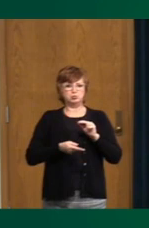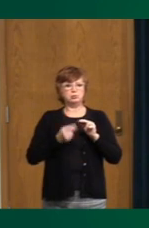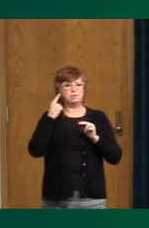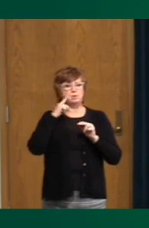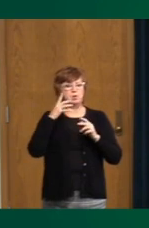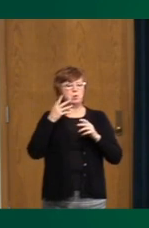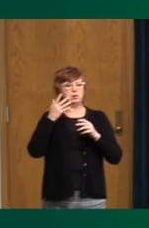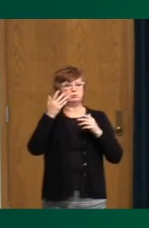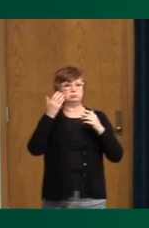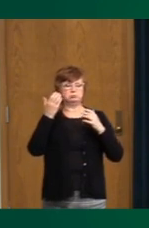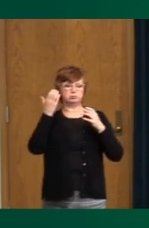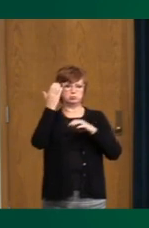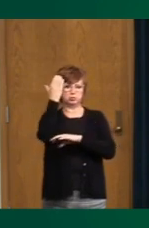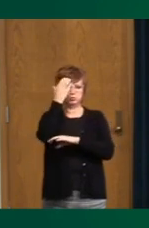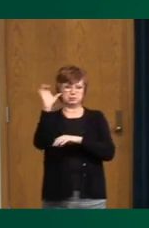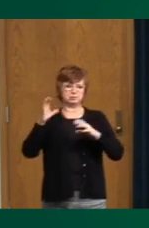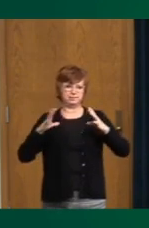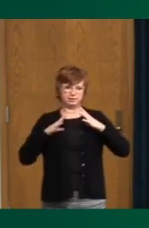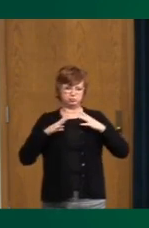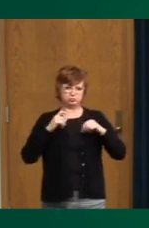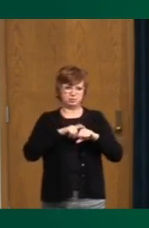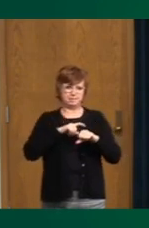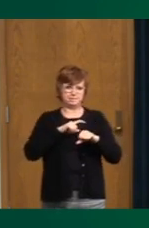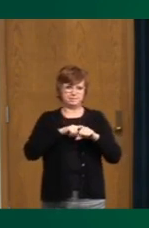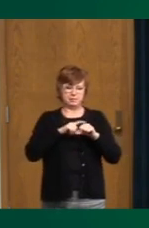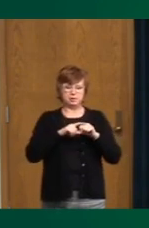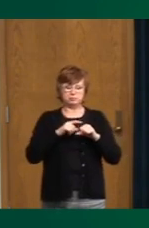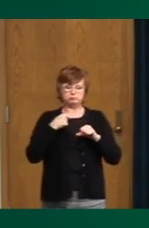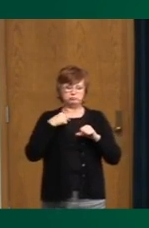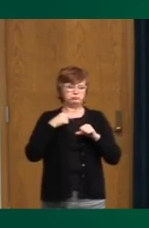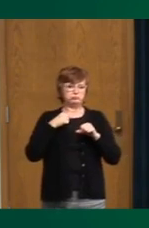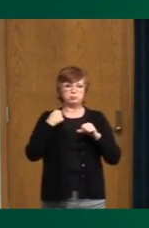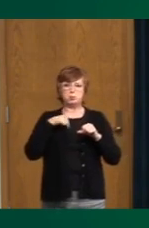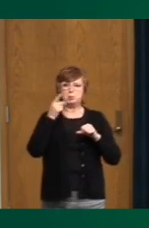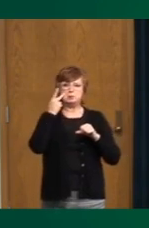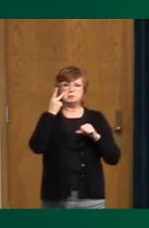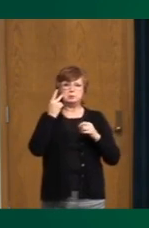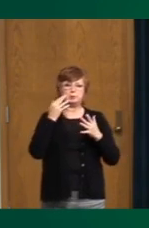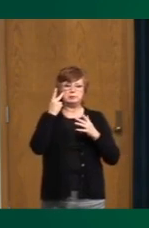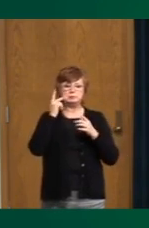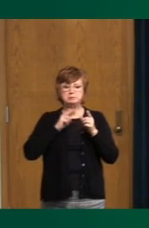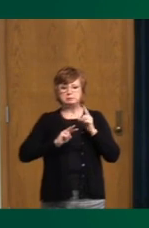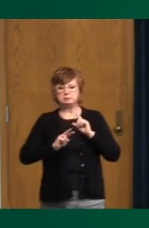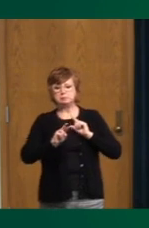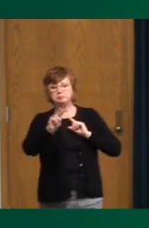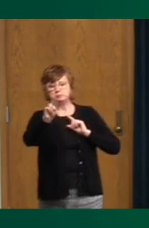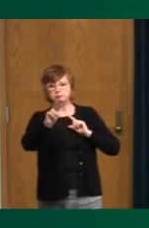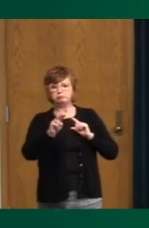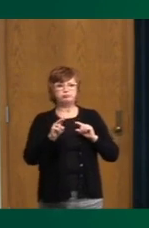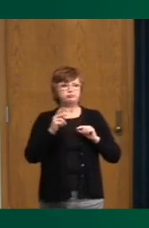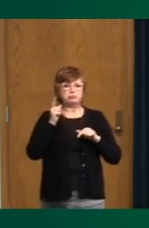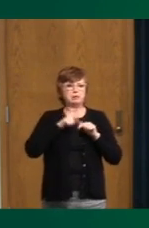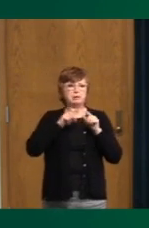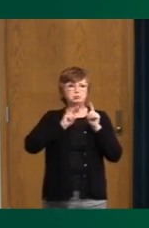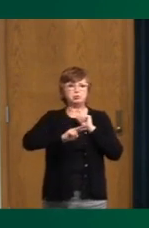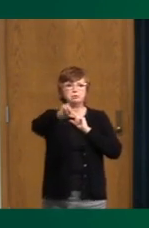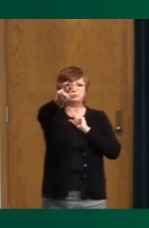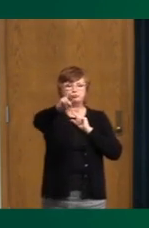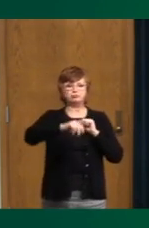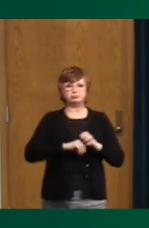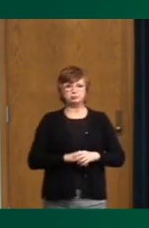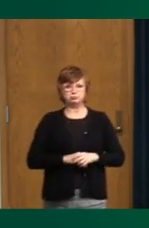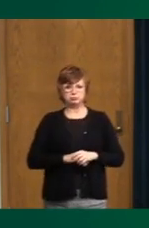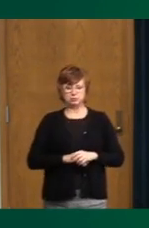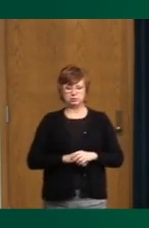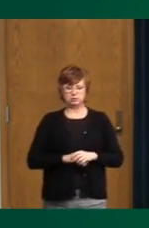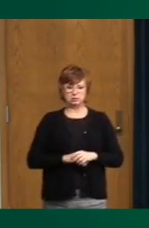to be seen. I know these are difficult measures, but the consequences of case numbers continuing to rise is much more